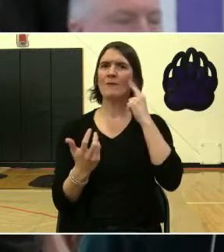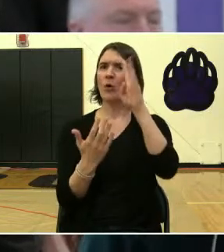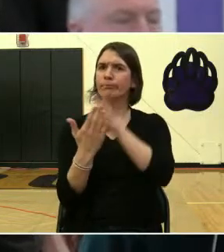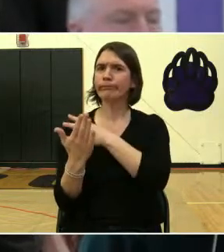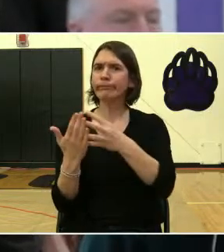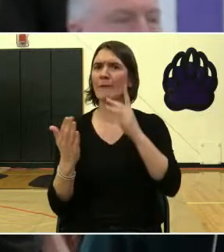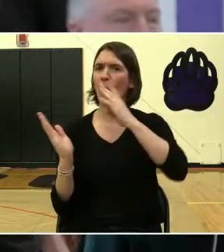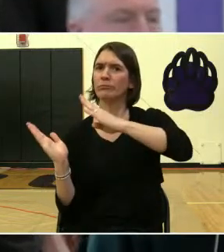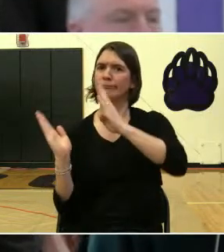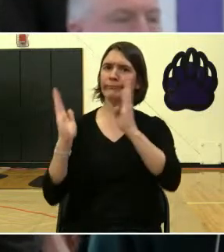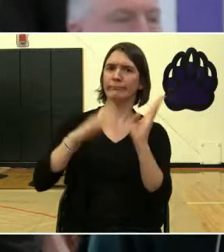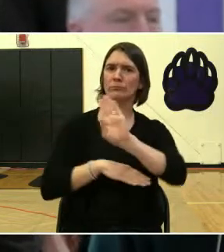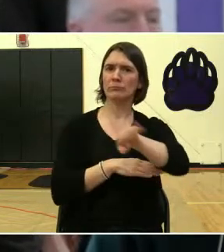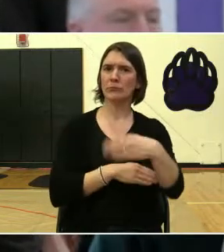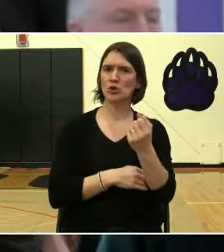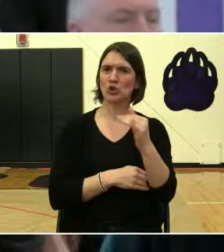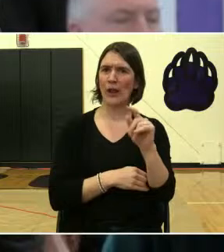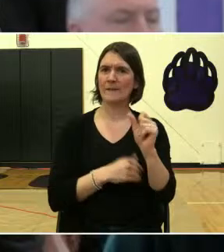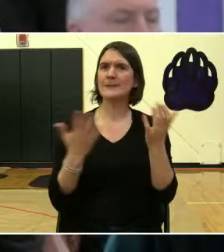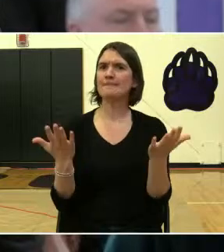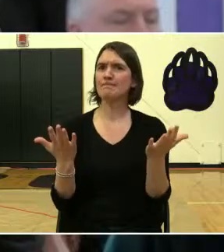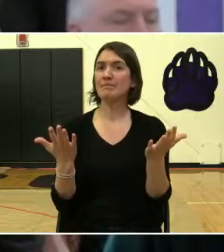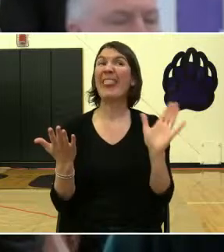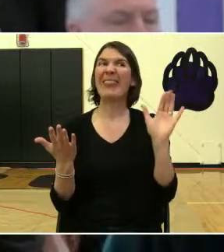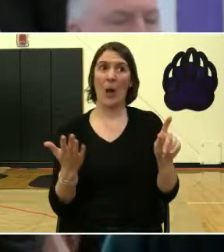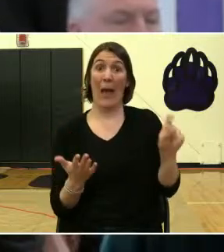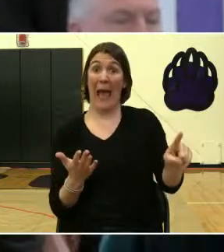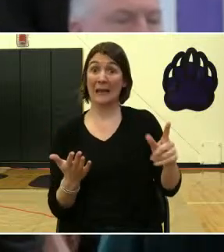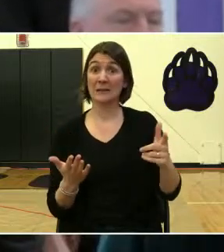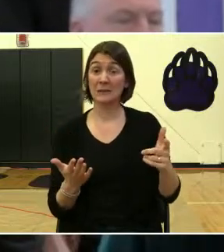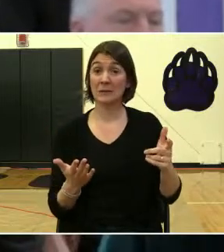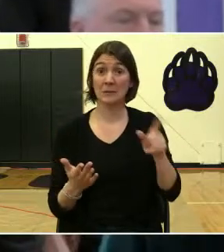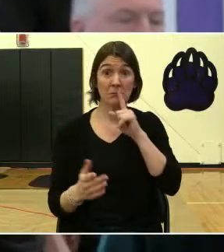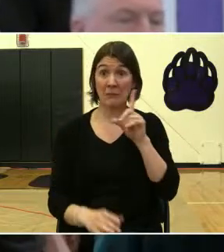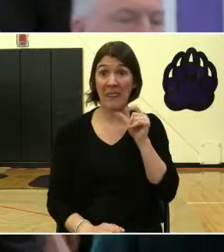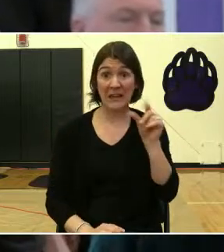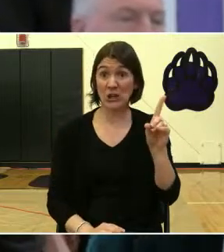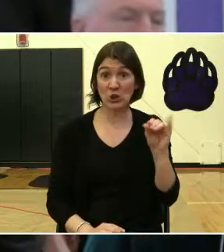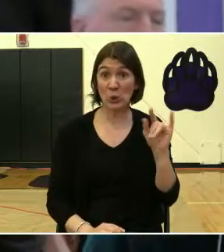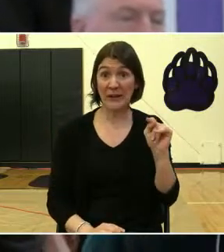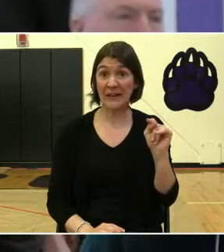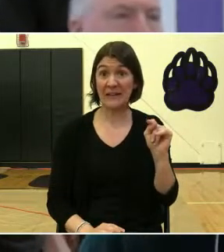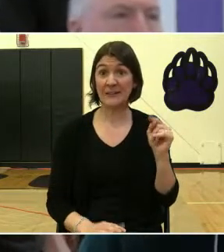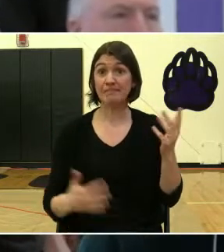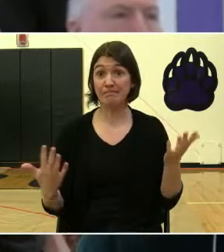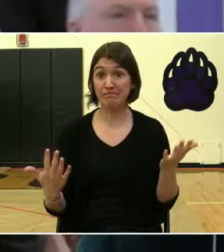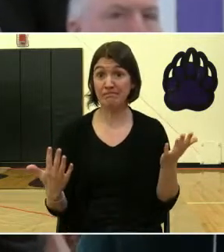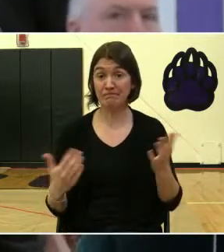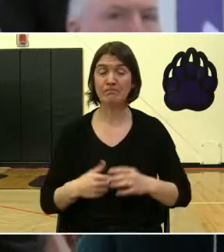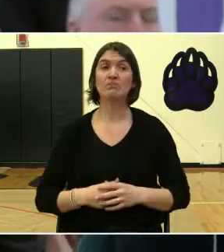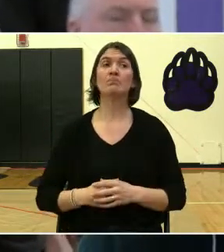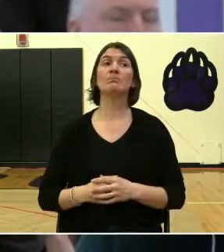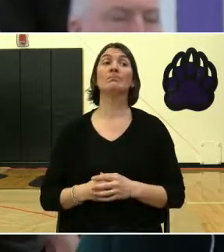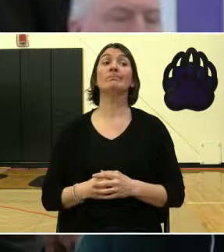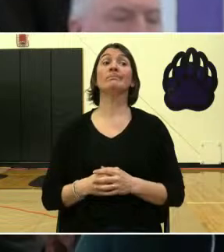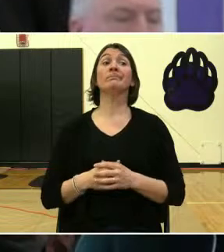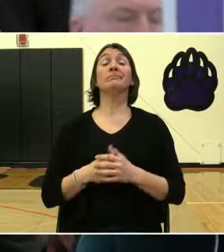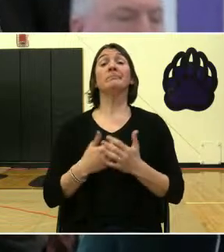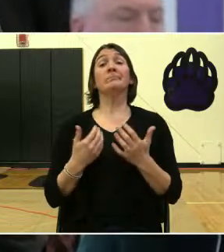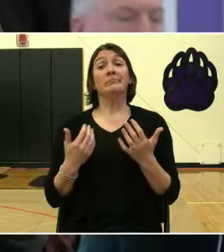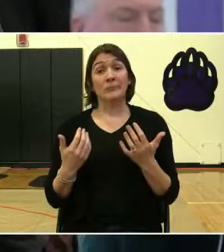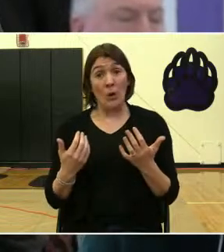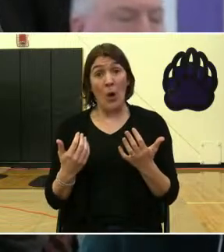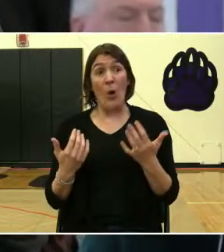appropriately needed that work was never done and our point